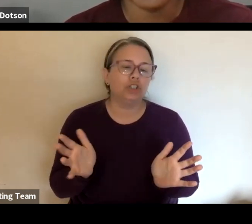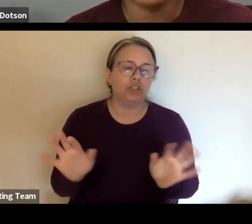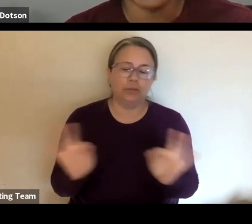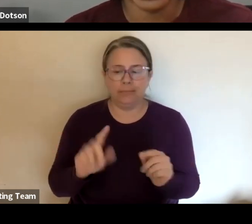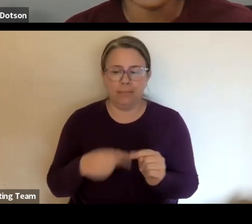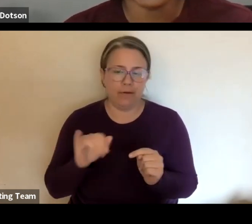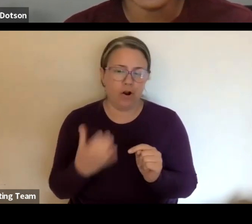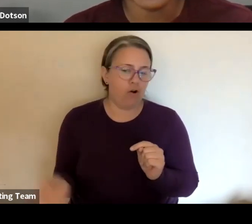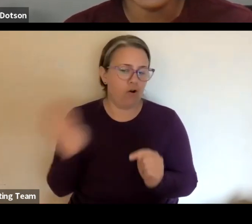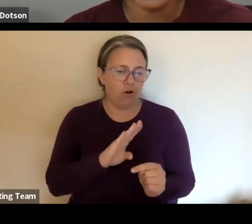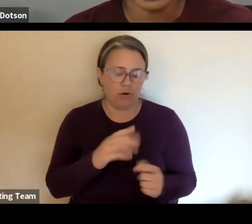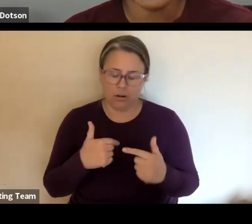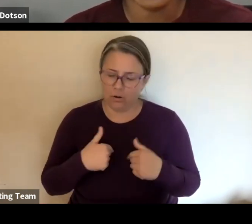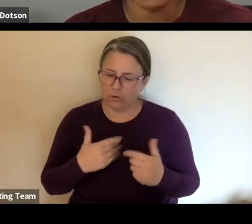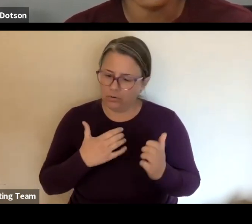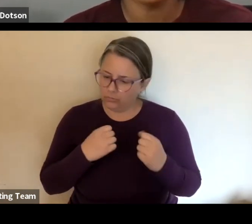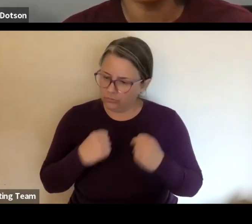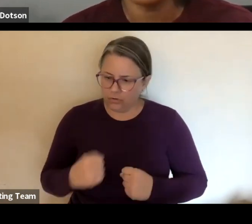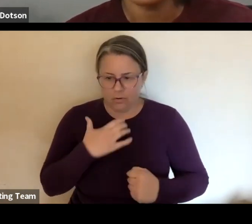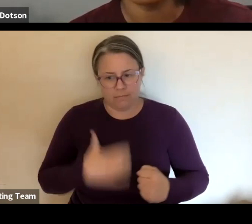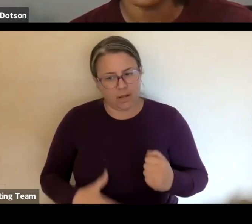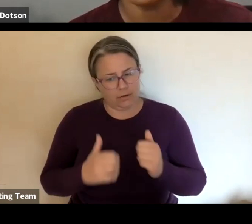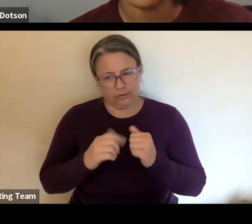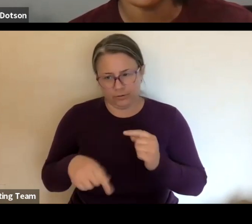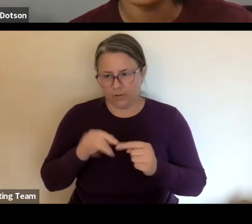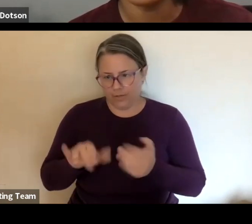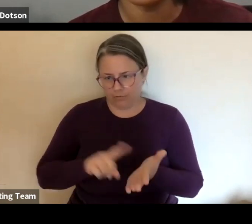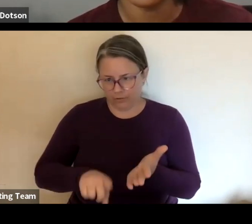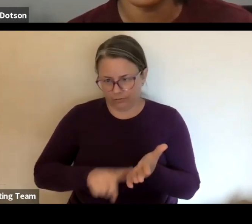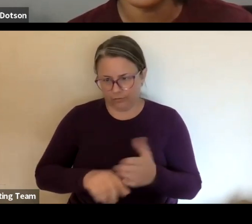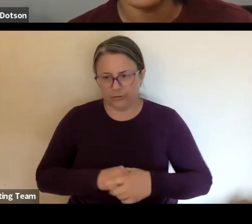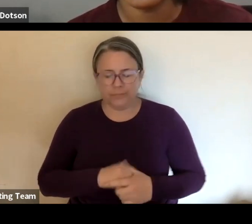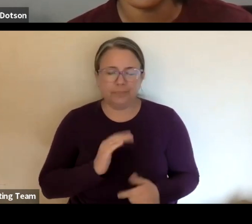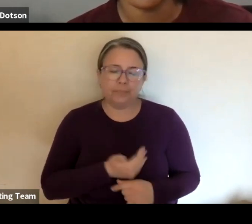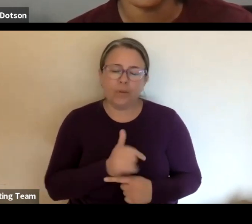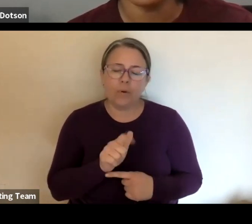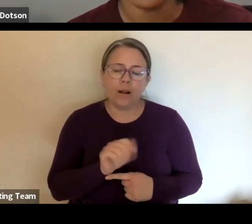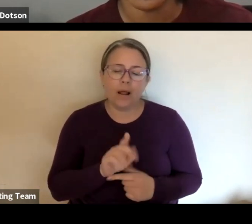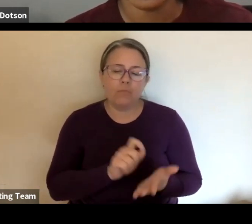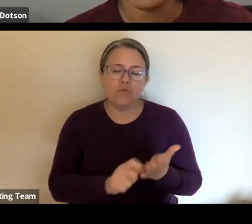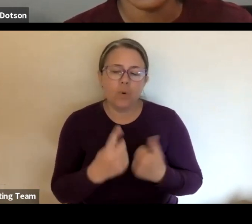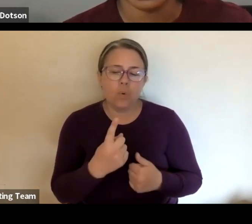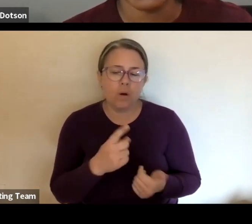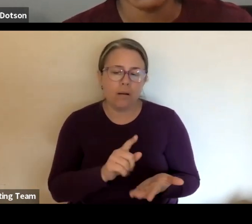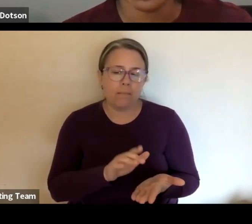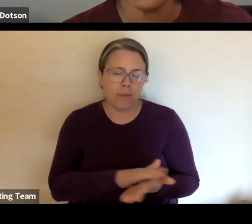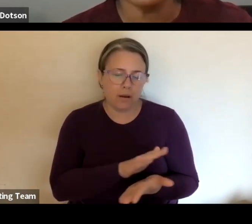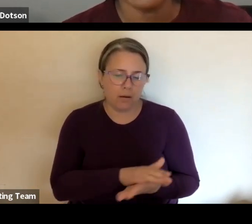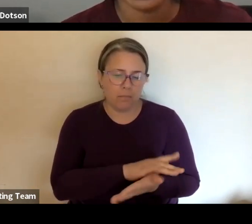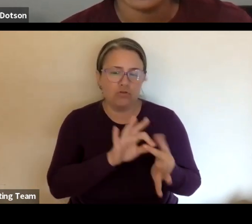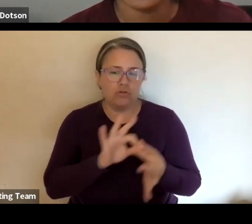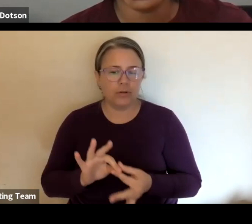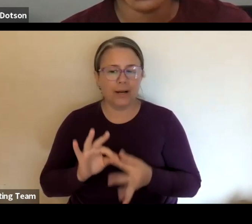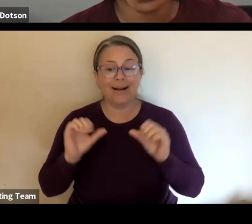have a paper that my lab wrote on exercise as an intervention for depression in older adults, and in